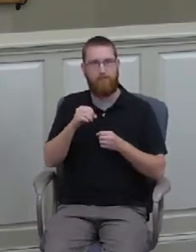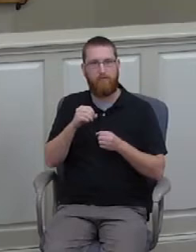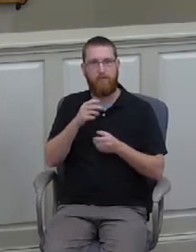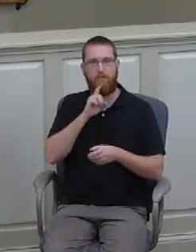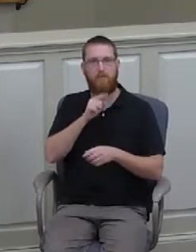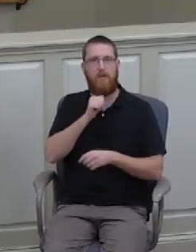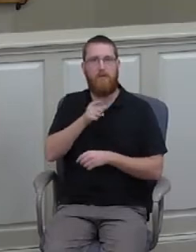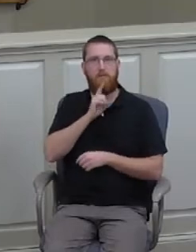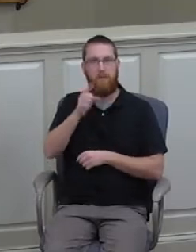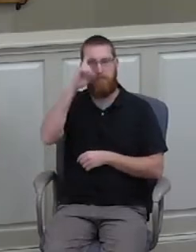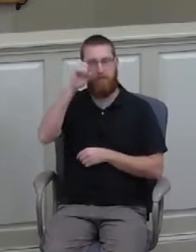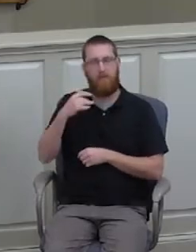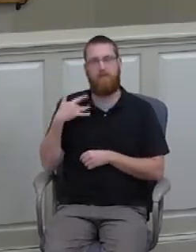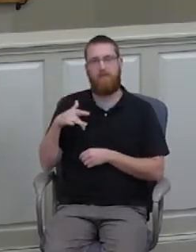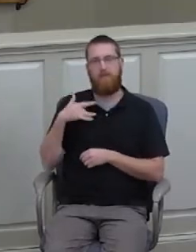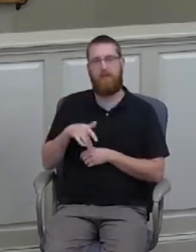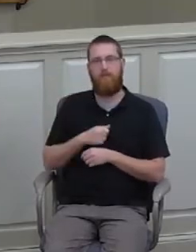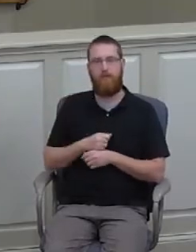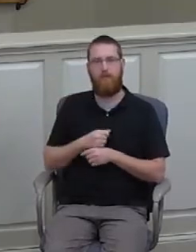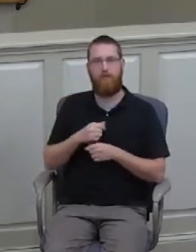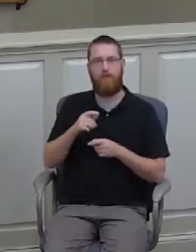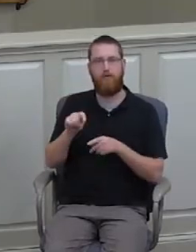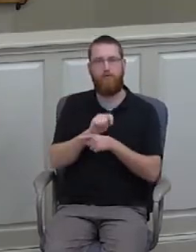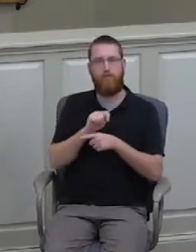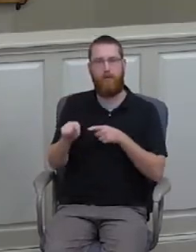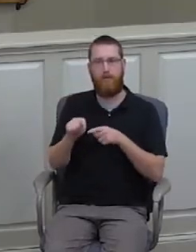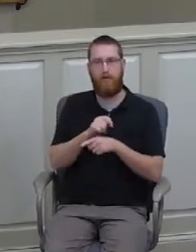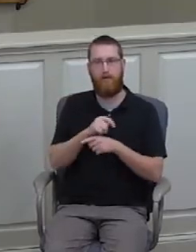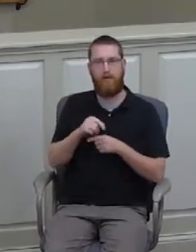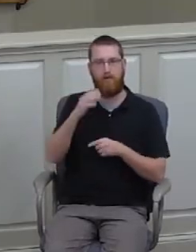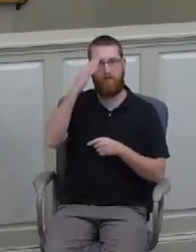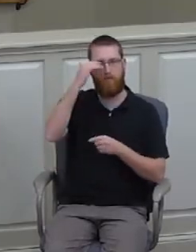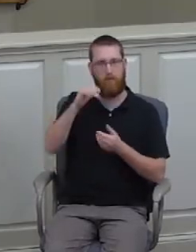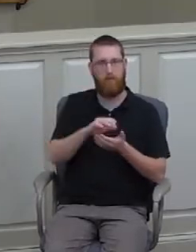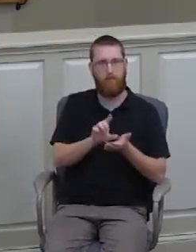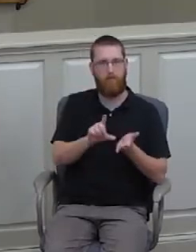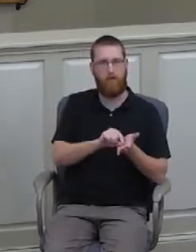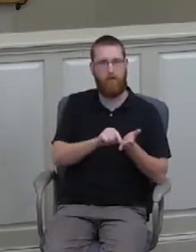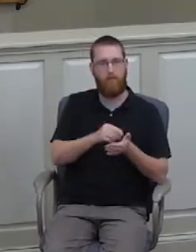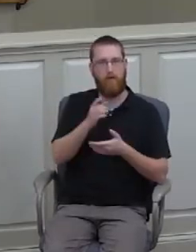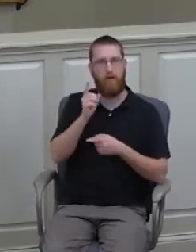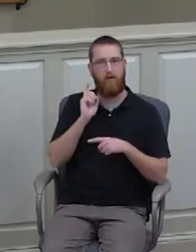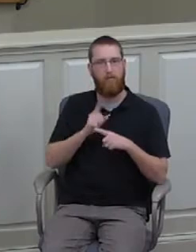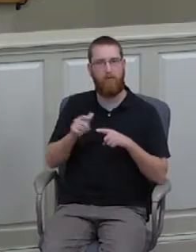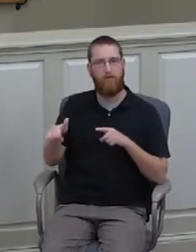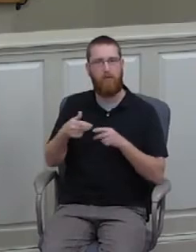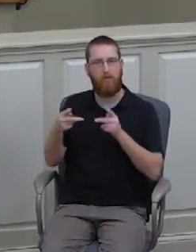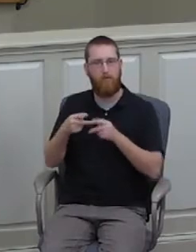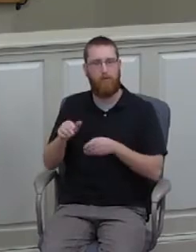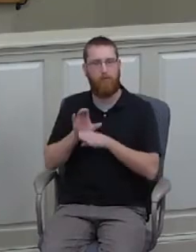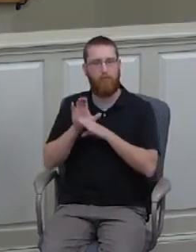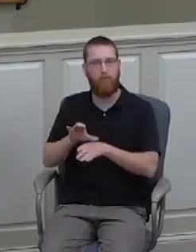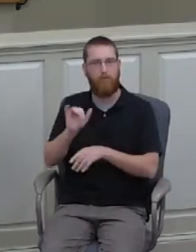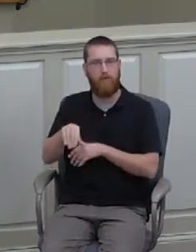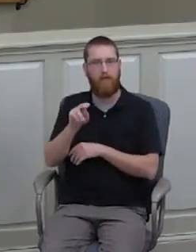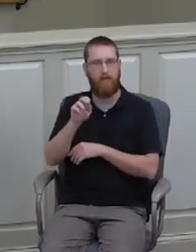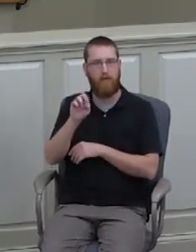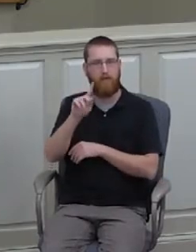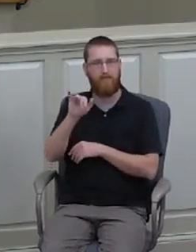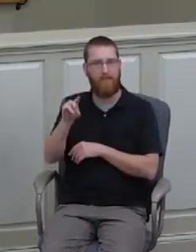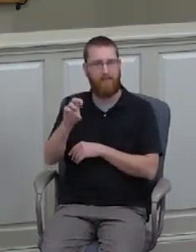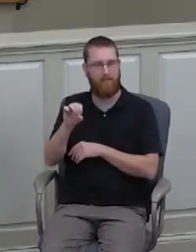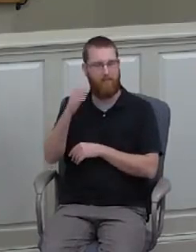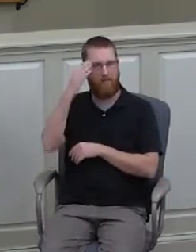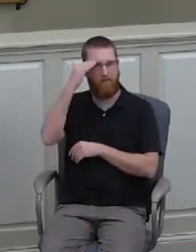training, showing it was actually inappropriate behavior. So why does the paper and the select few push this false narrative? And why, as a commission and community, we